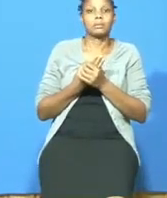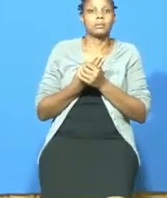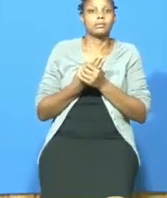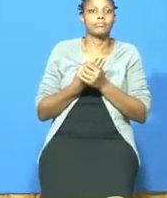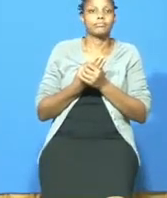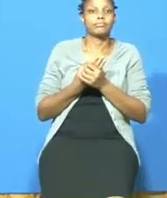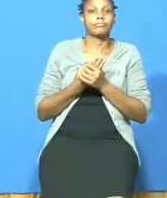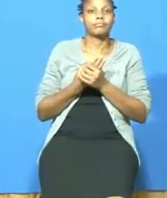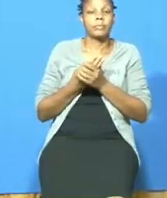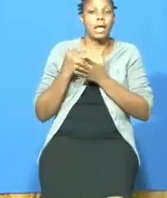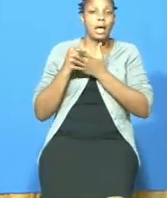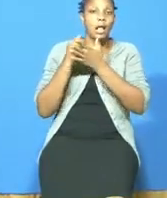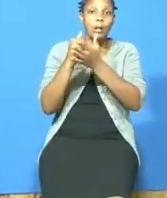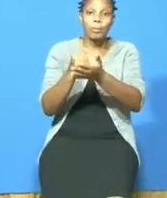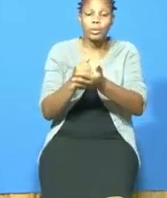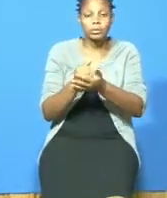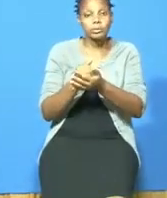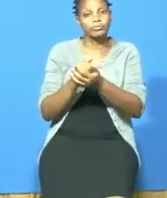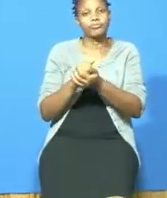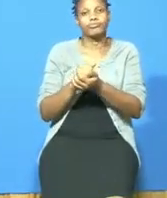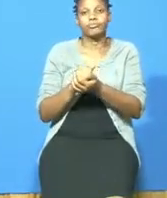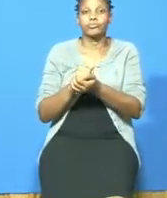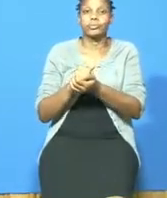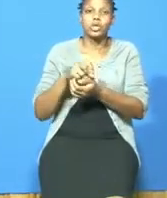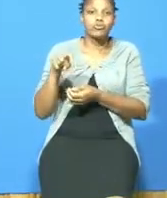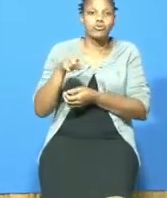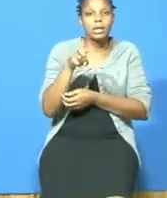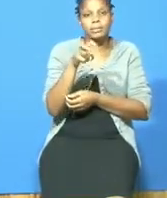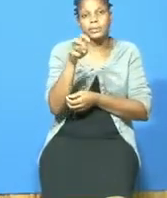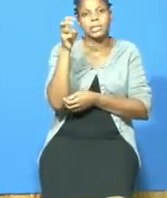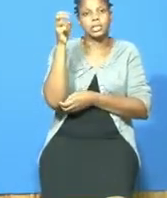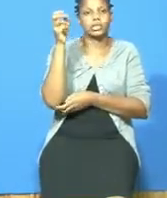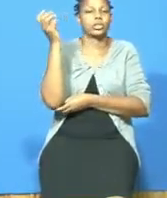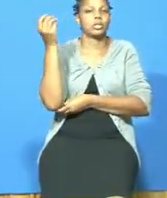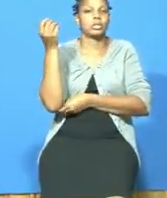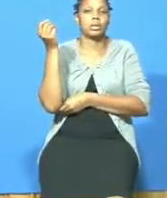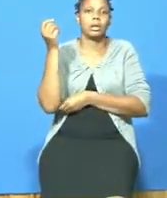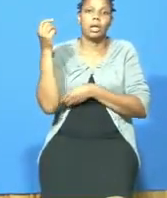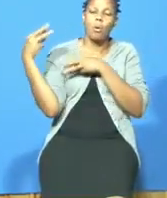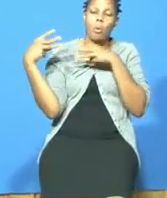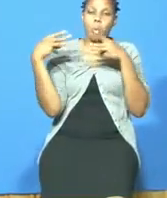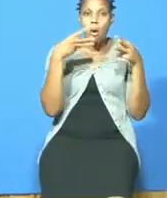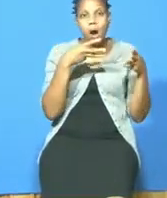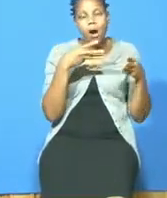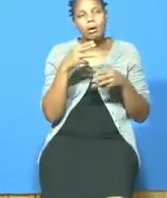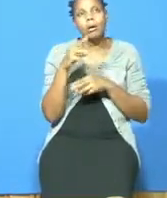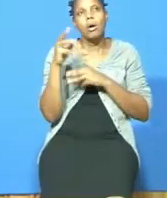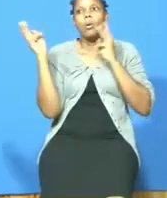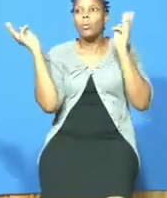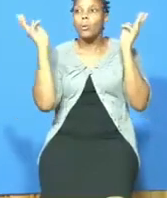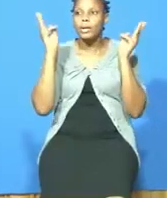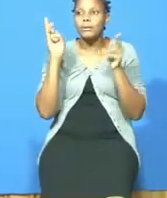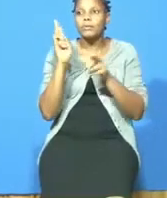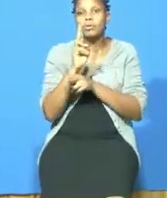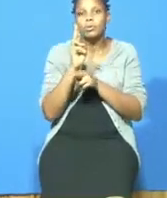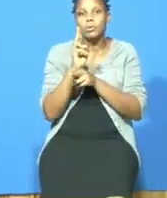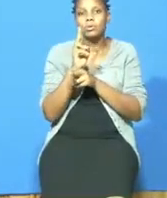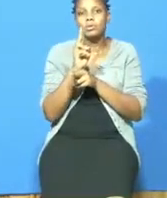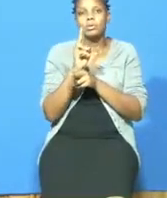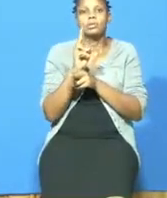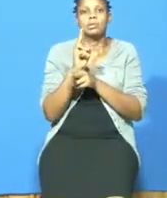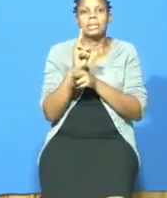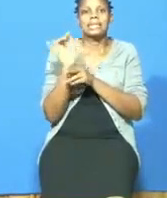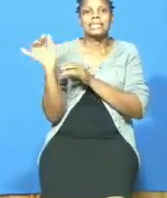transportation, of warfare. Wind has been used to provide power